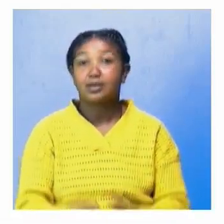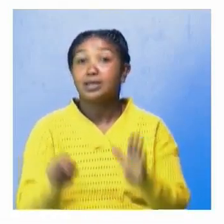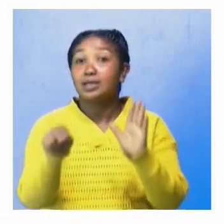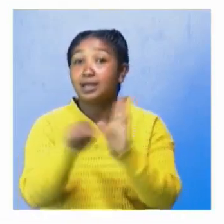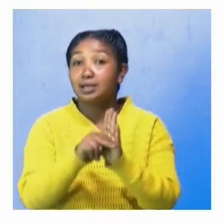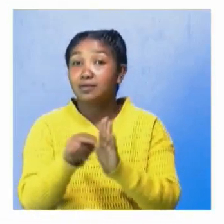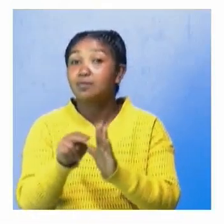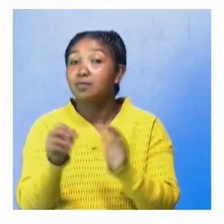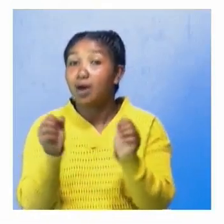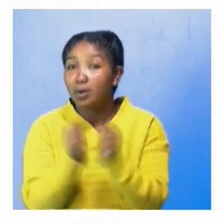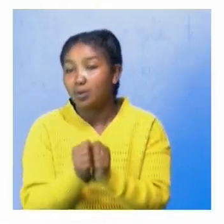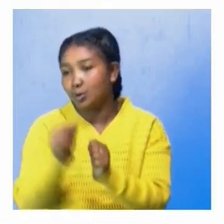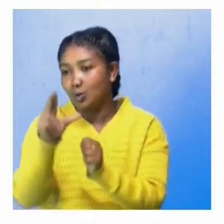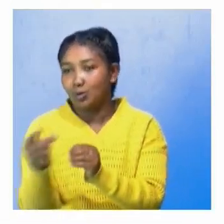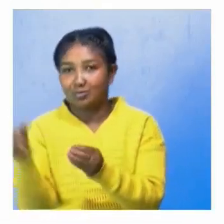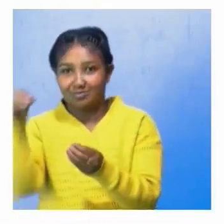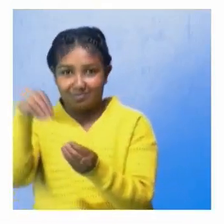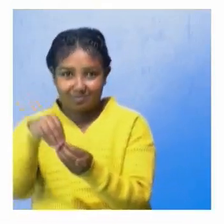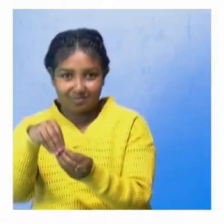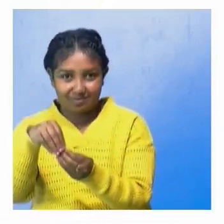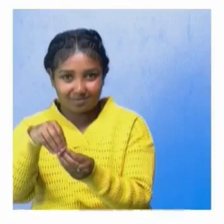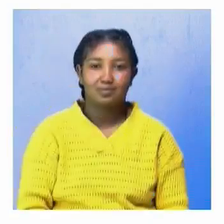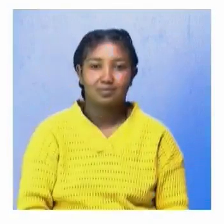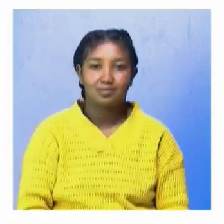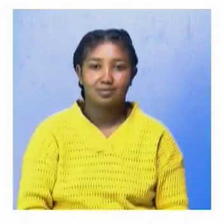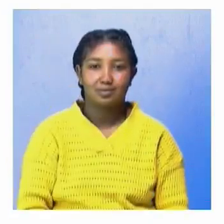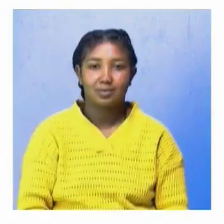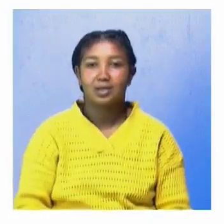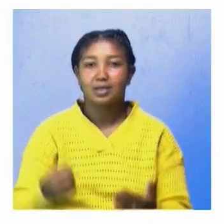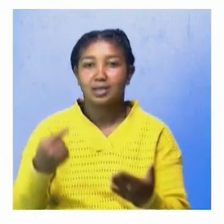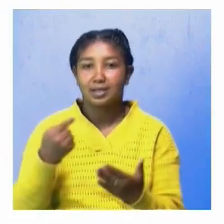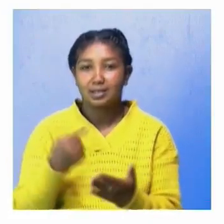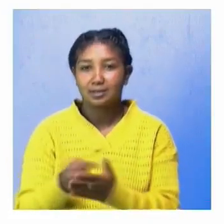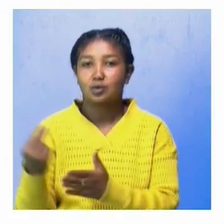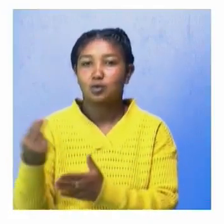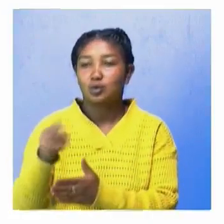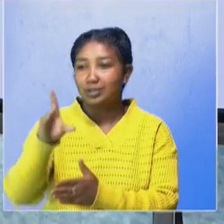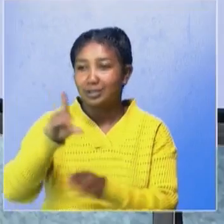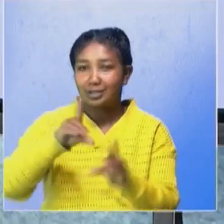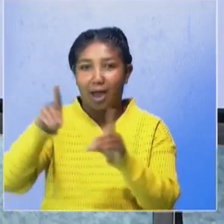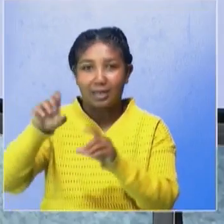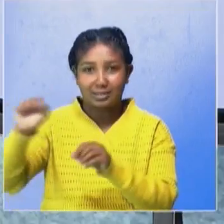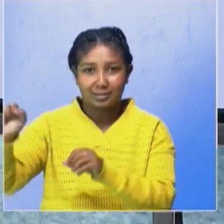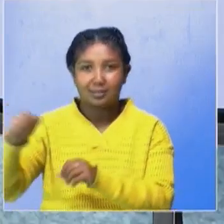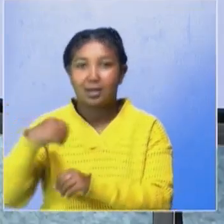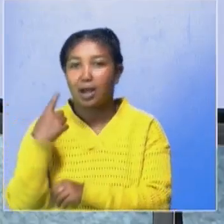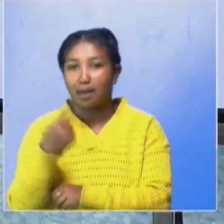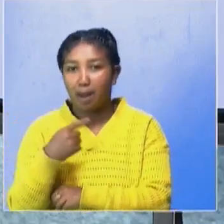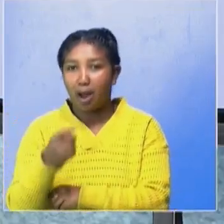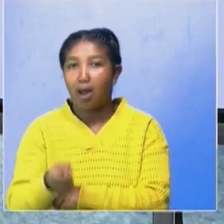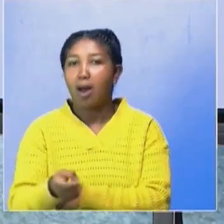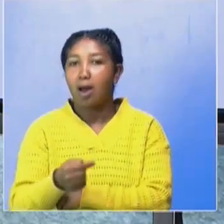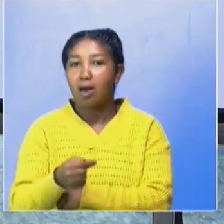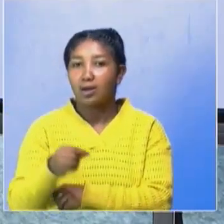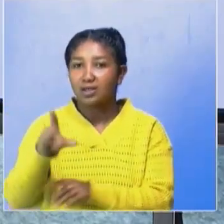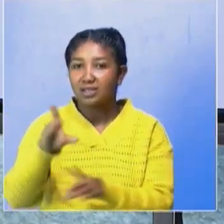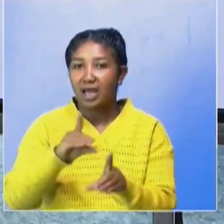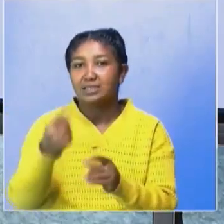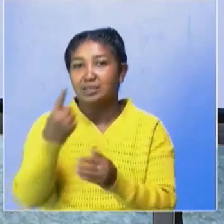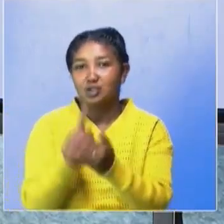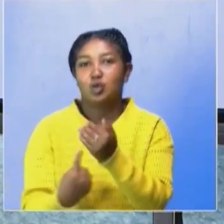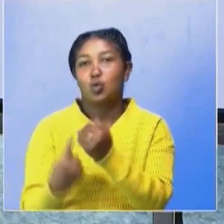what? Not. Here is, we can use does for